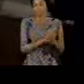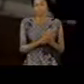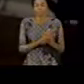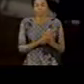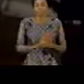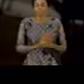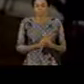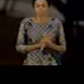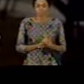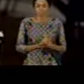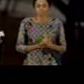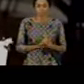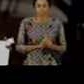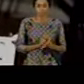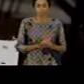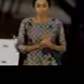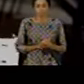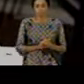the night.